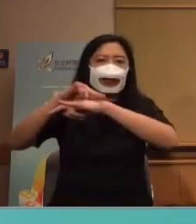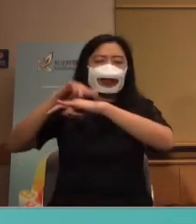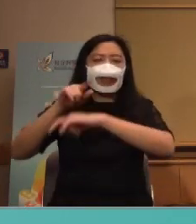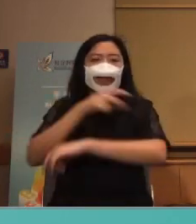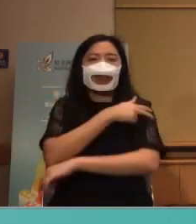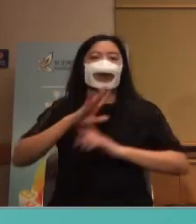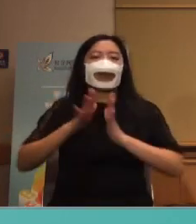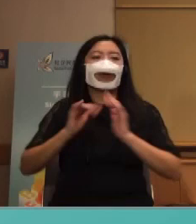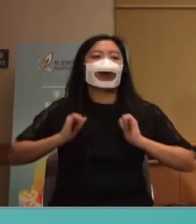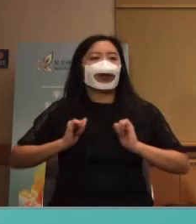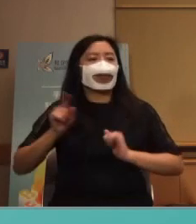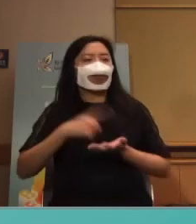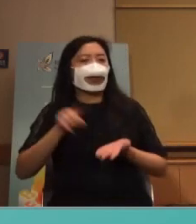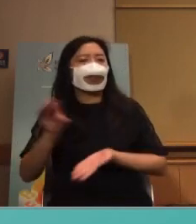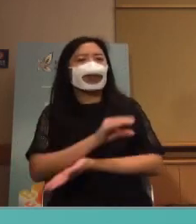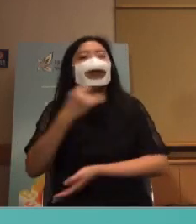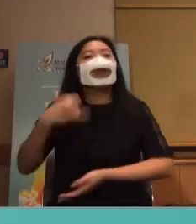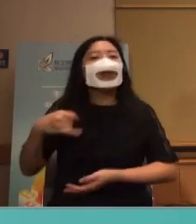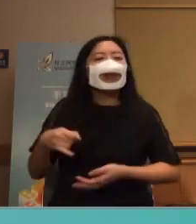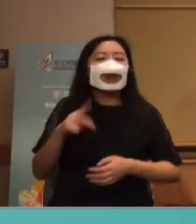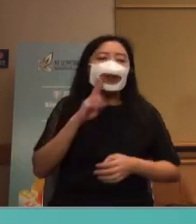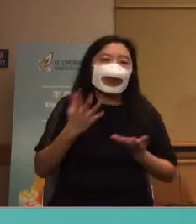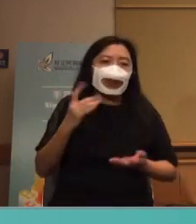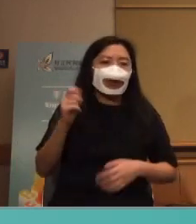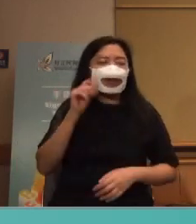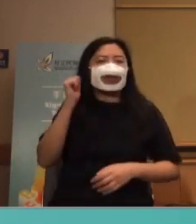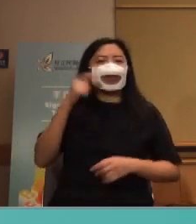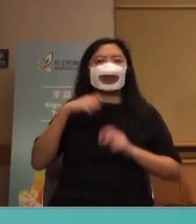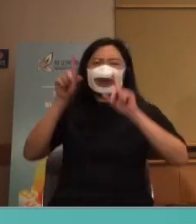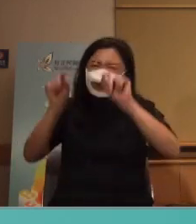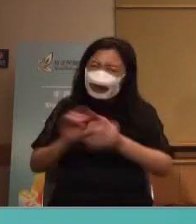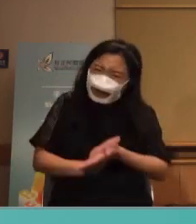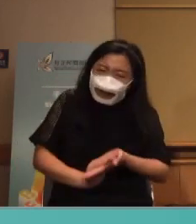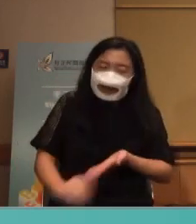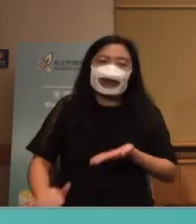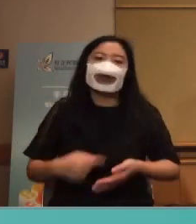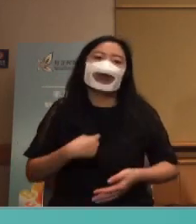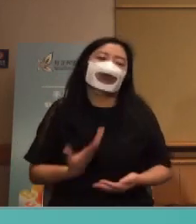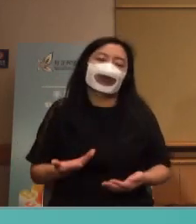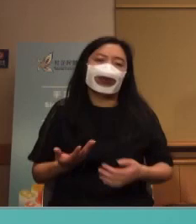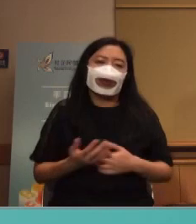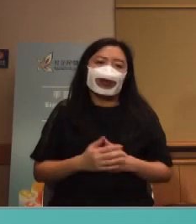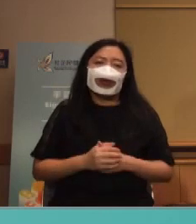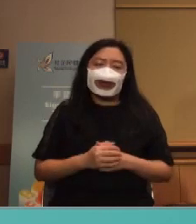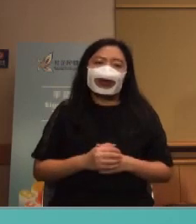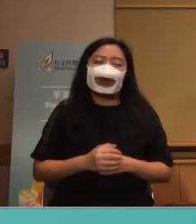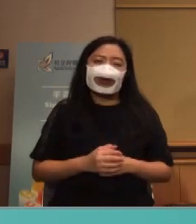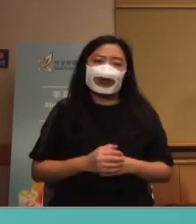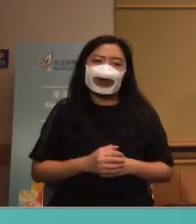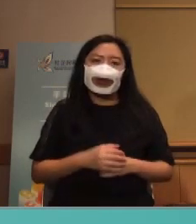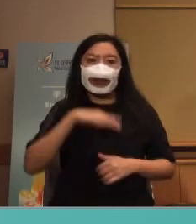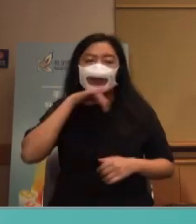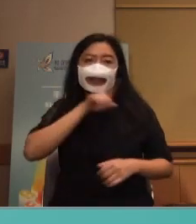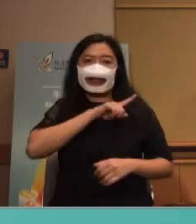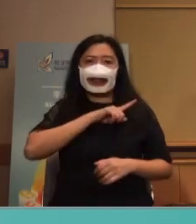funding. So as long as you have a very clear idea in terms of what you guys want to do, very clear upfront in terms of, okay, what is